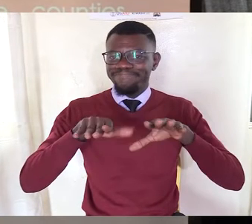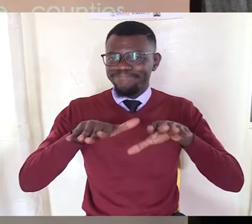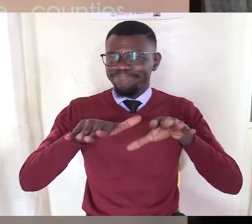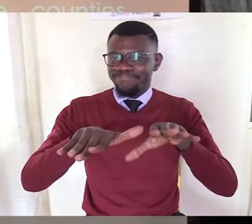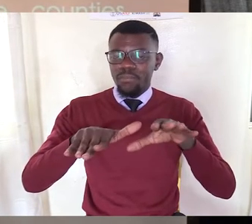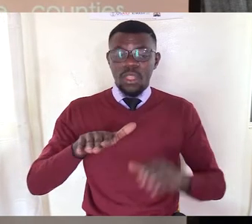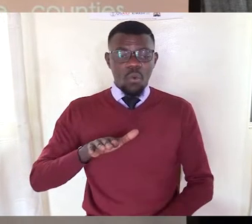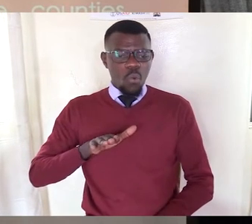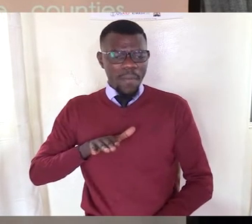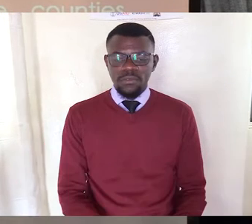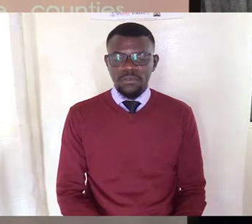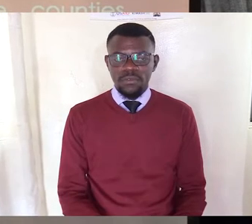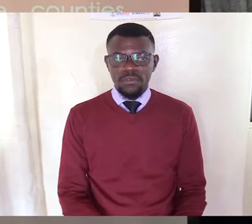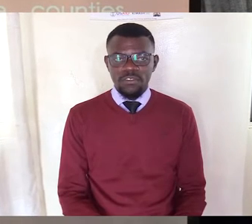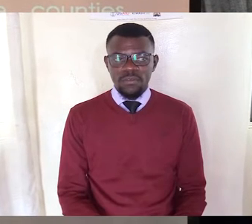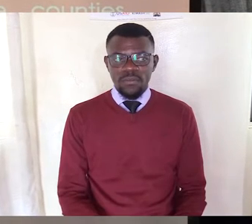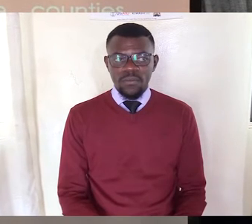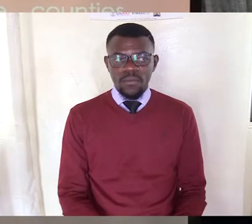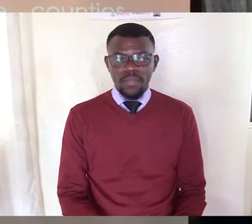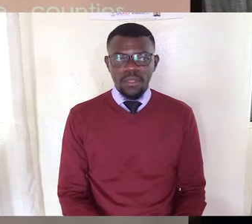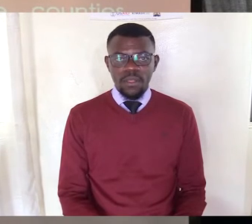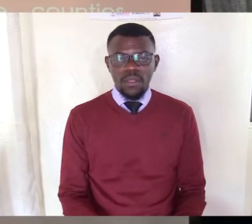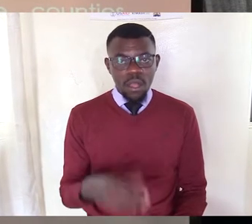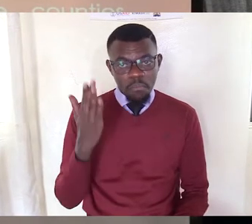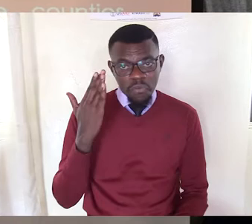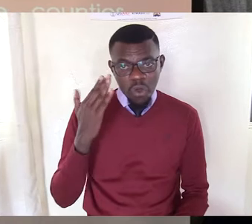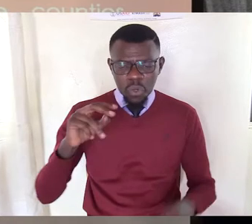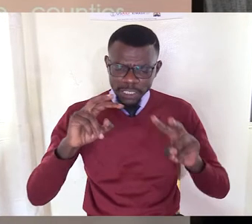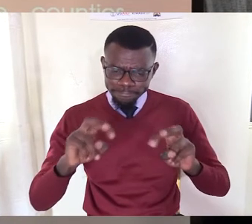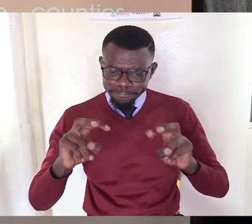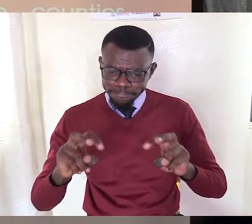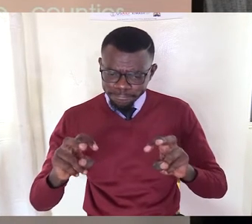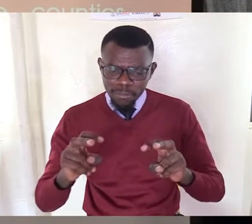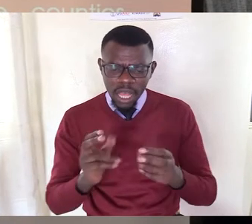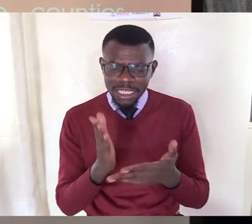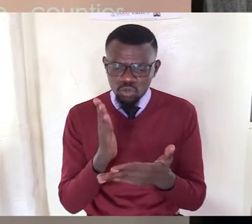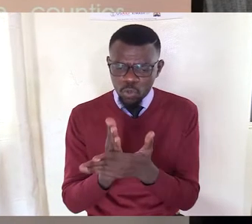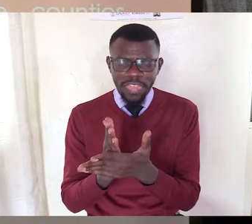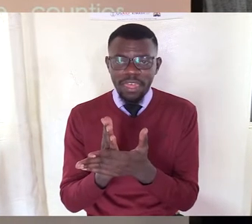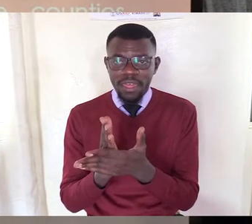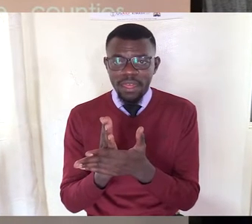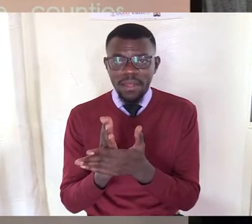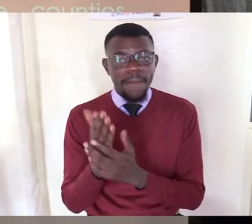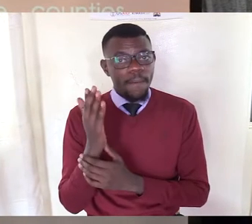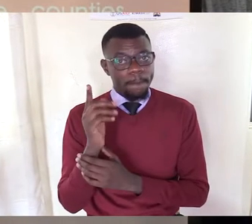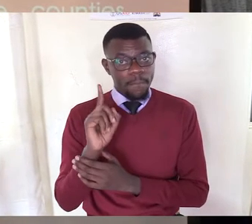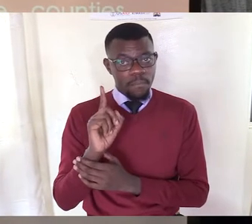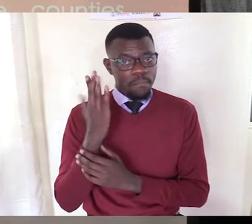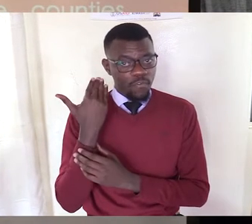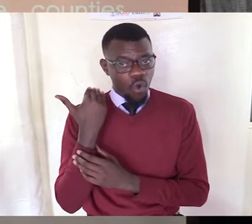affecting women in particular. So we did fact-finding missions, one that really solely dealt